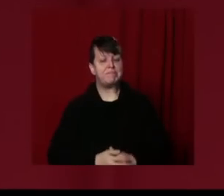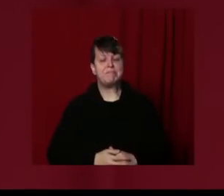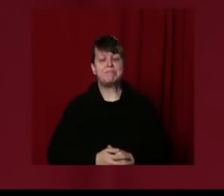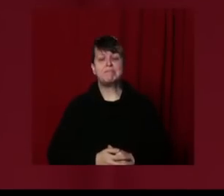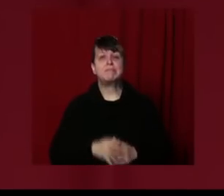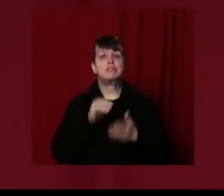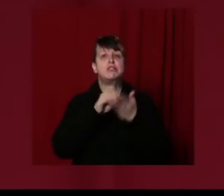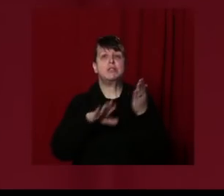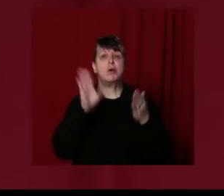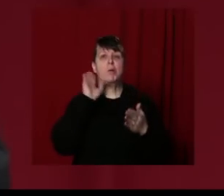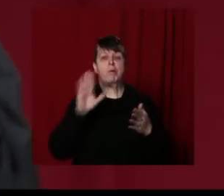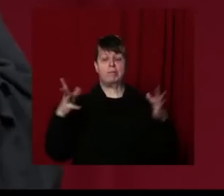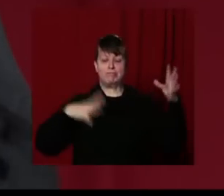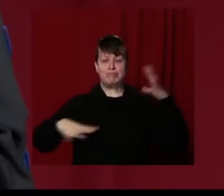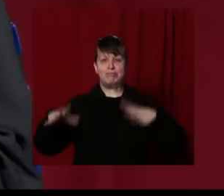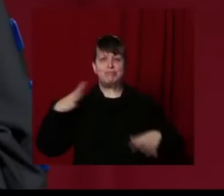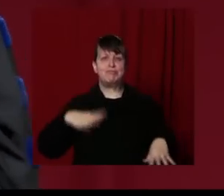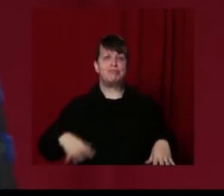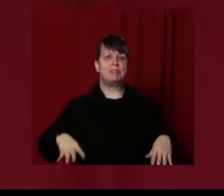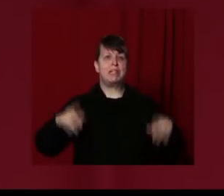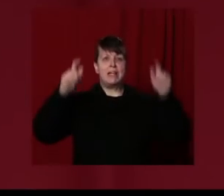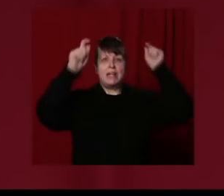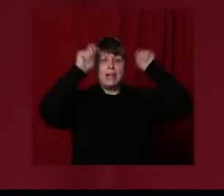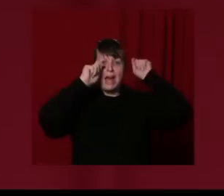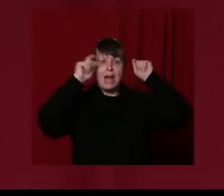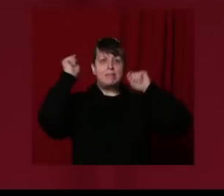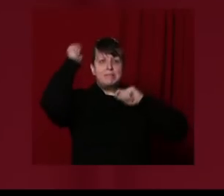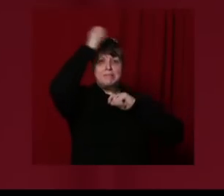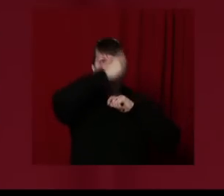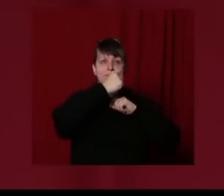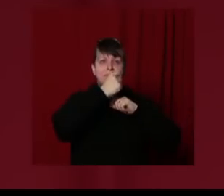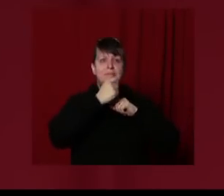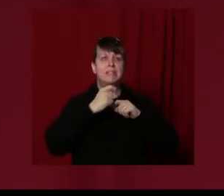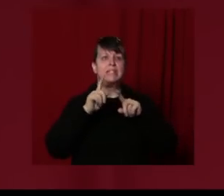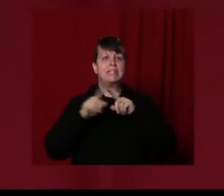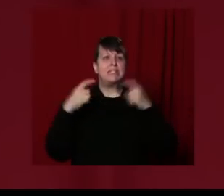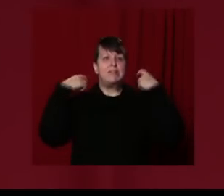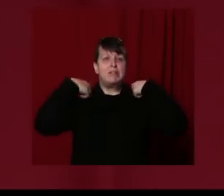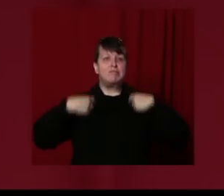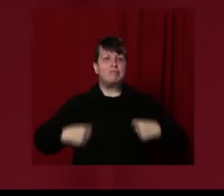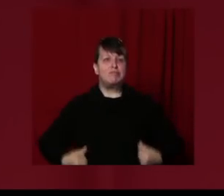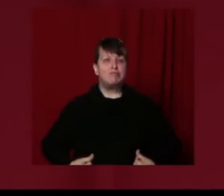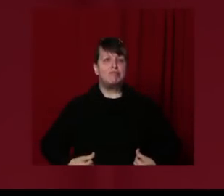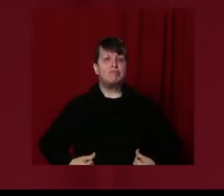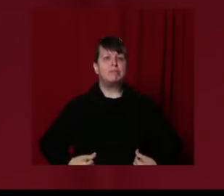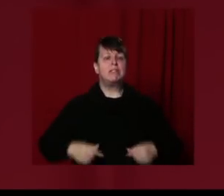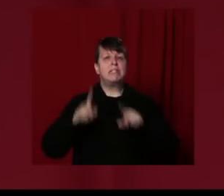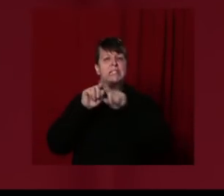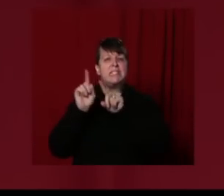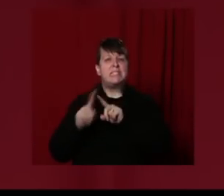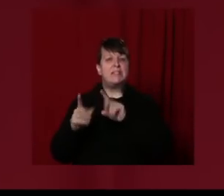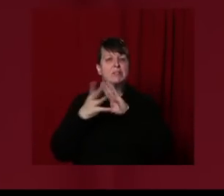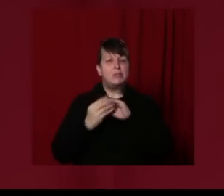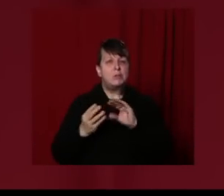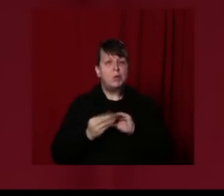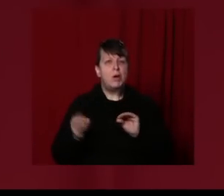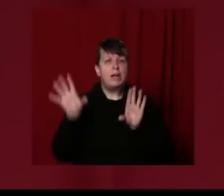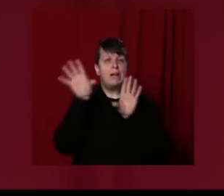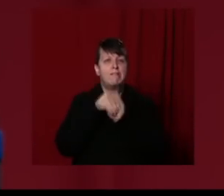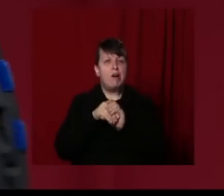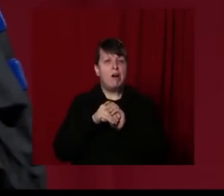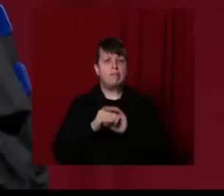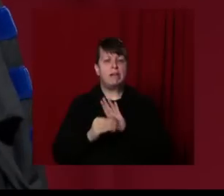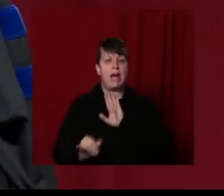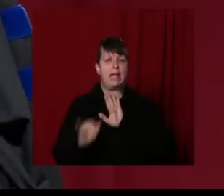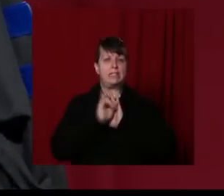adorn themselves in robes and caps and tassels and stoles, which tell stories of identity for